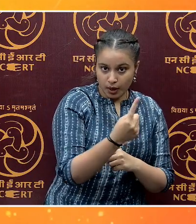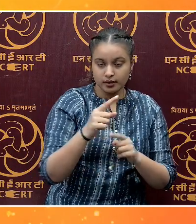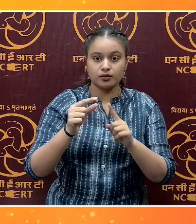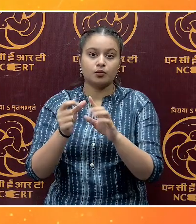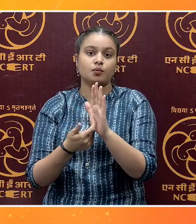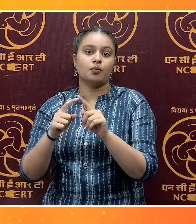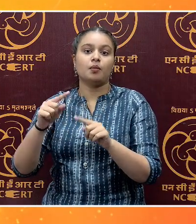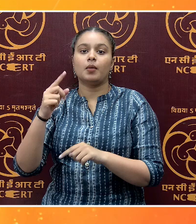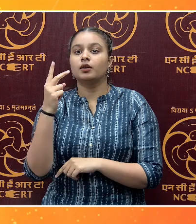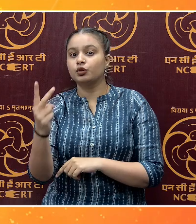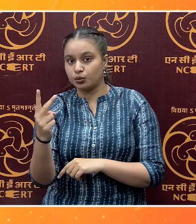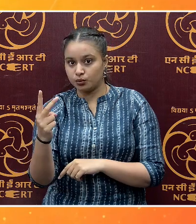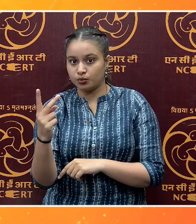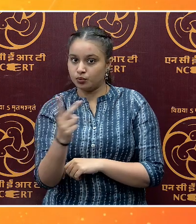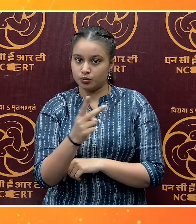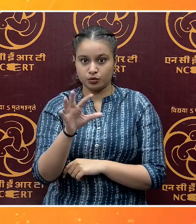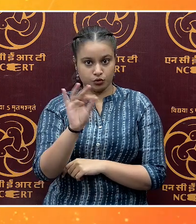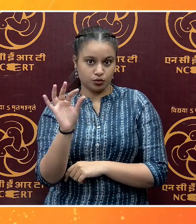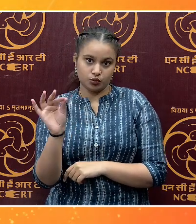2. So